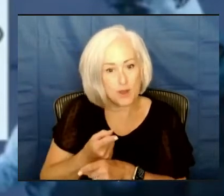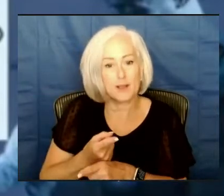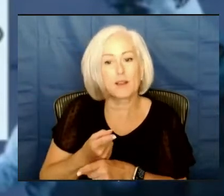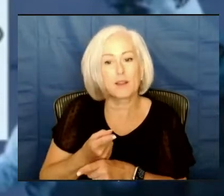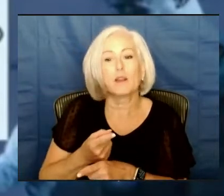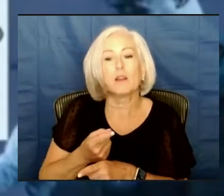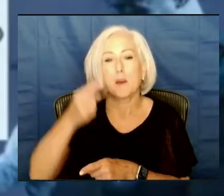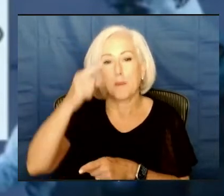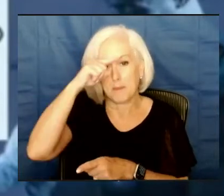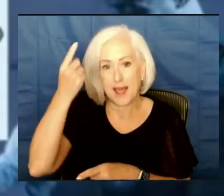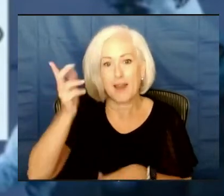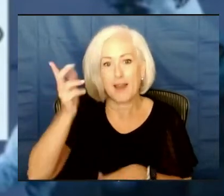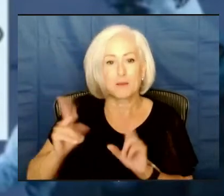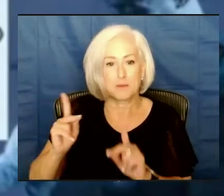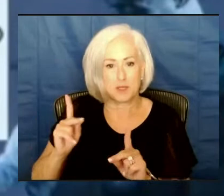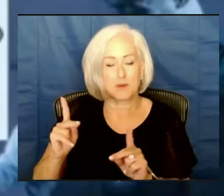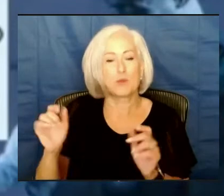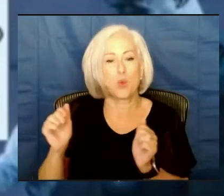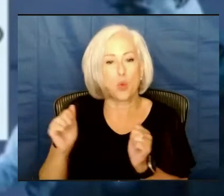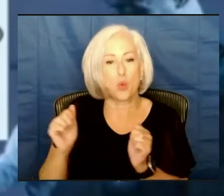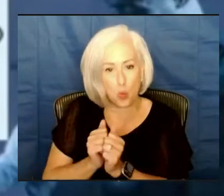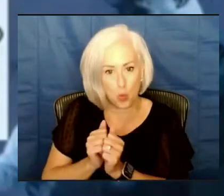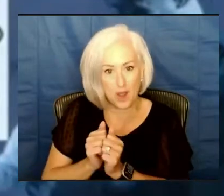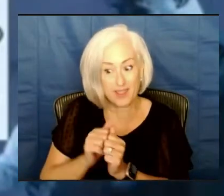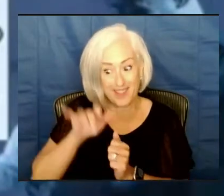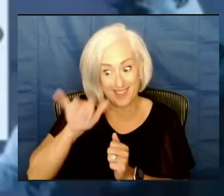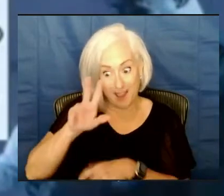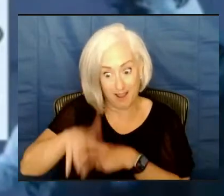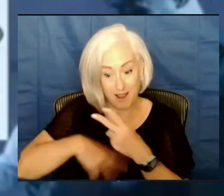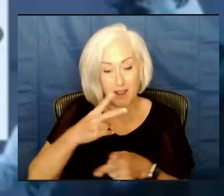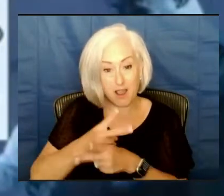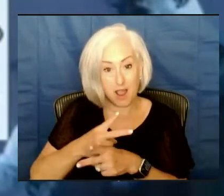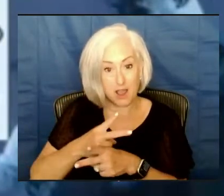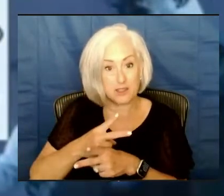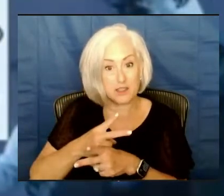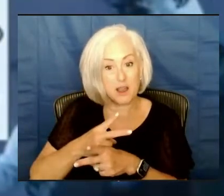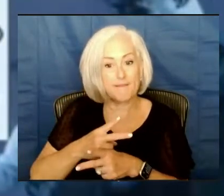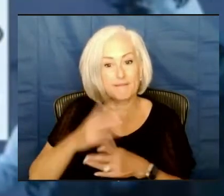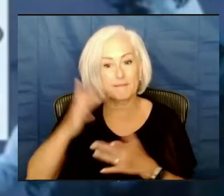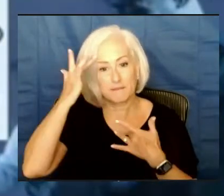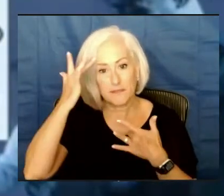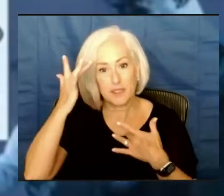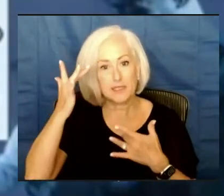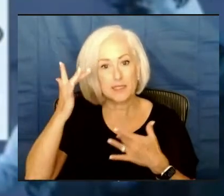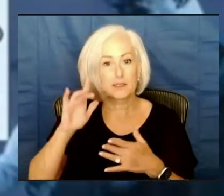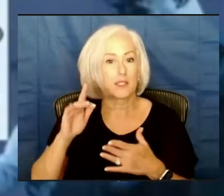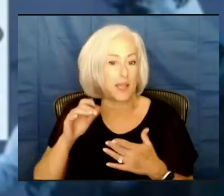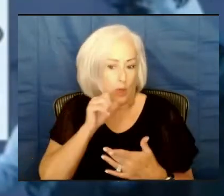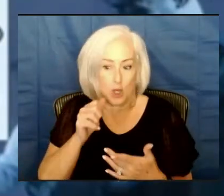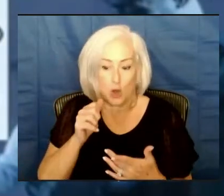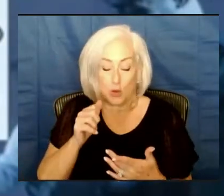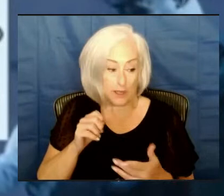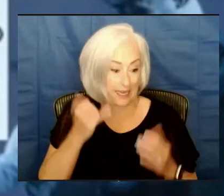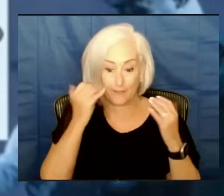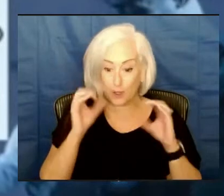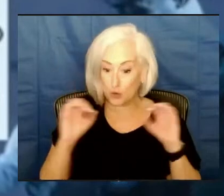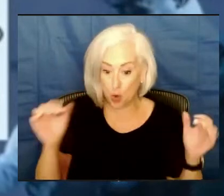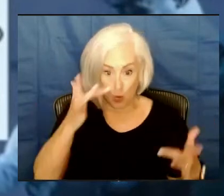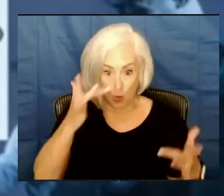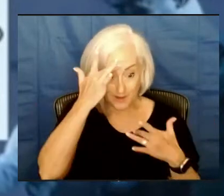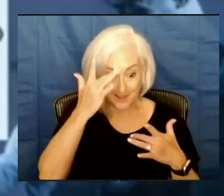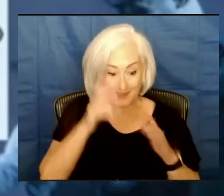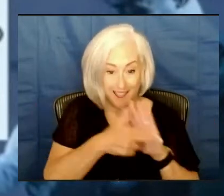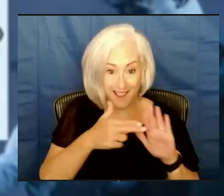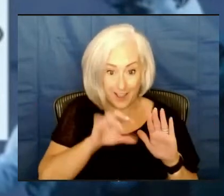with these levels of with these conditions, as well as not treating them. So if there's no diagnosis, there's no treatment, right? And if there's